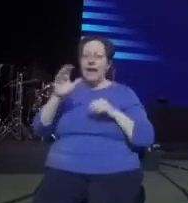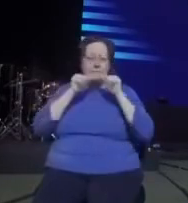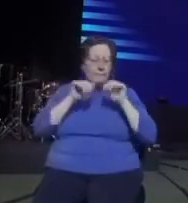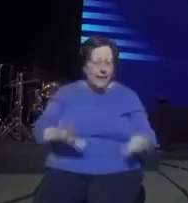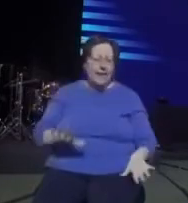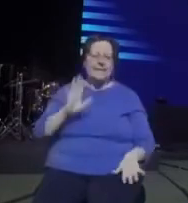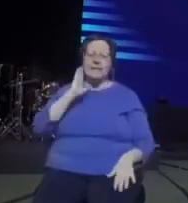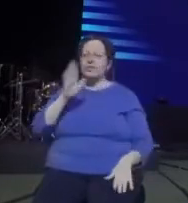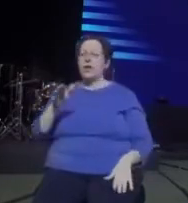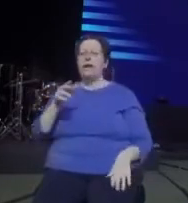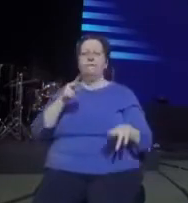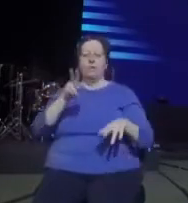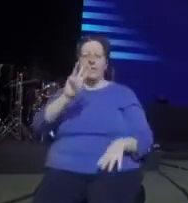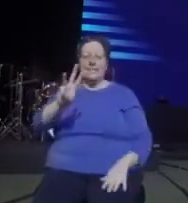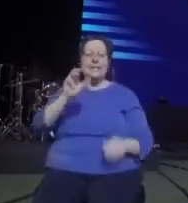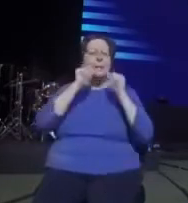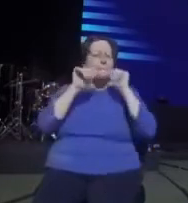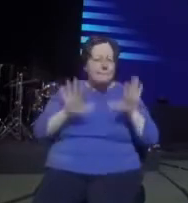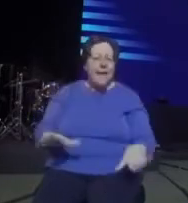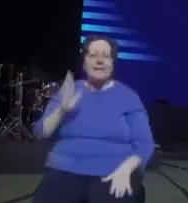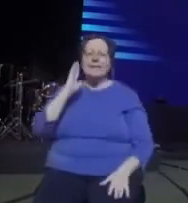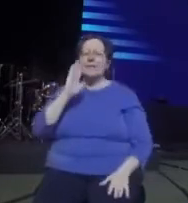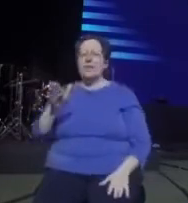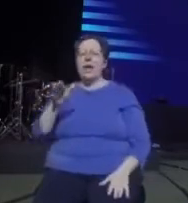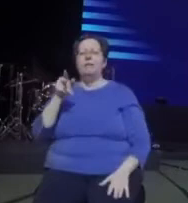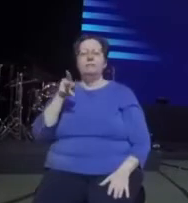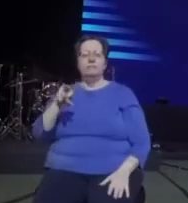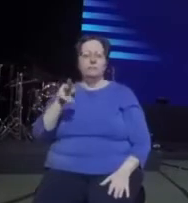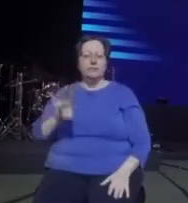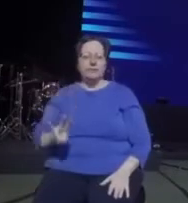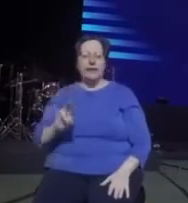your basket. Verse 6, blessings shall be when